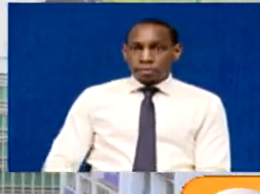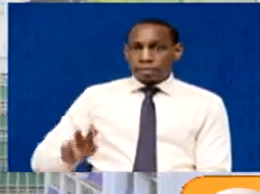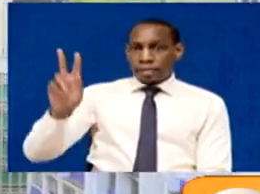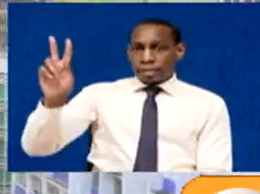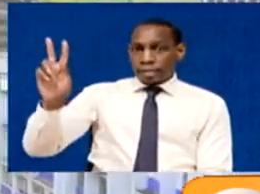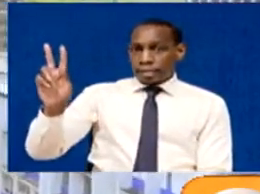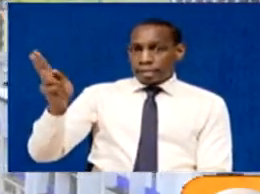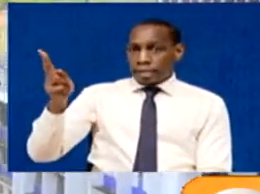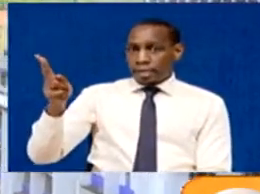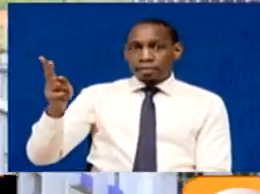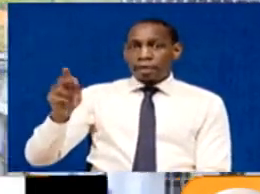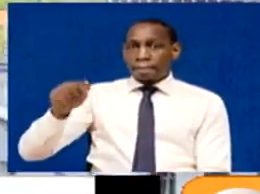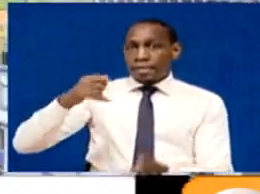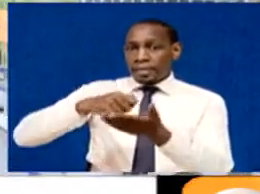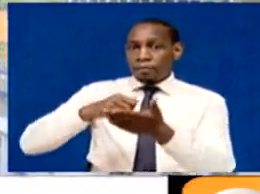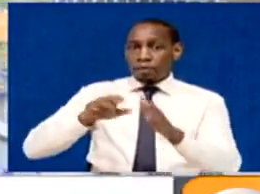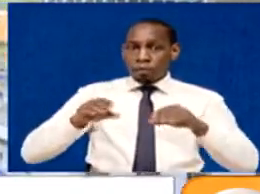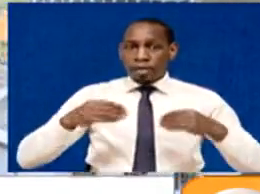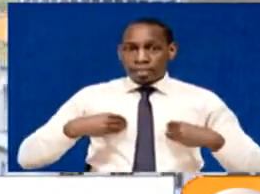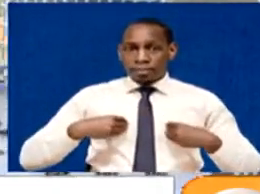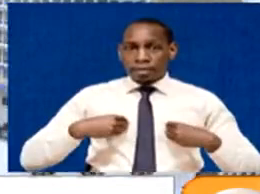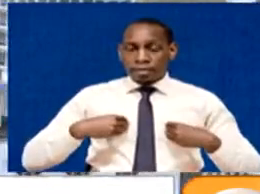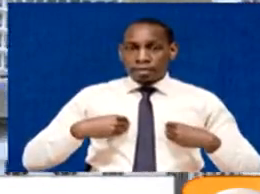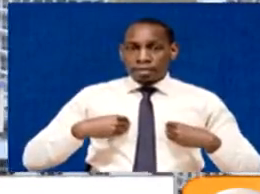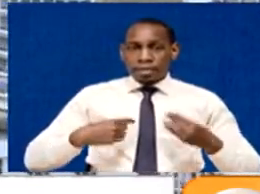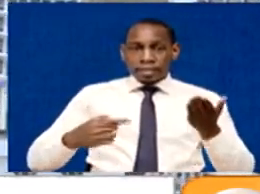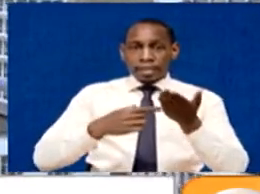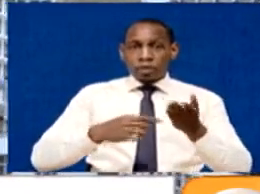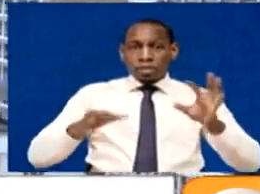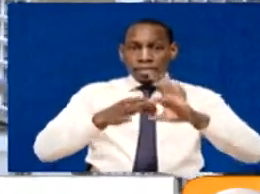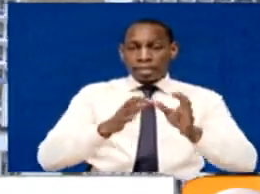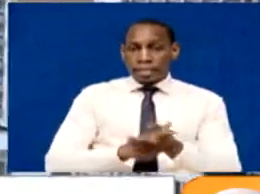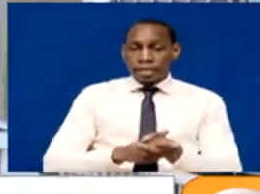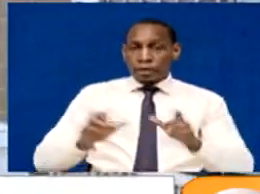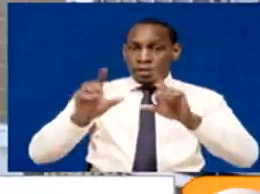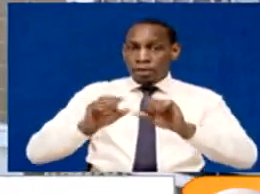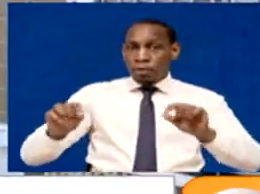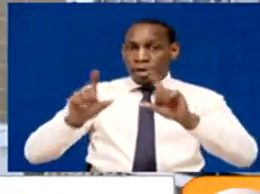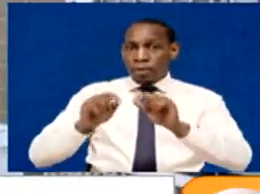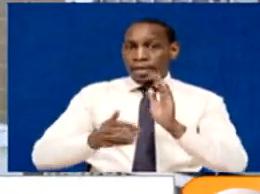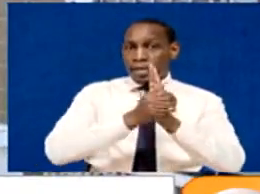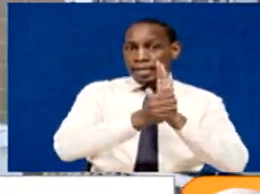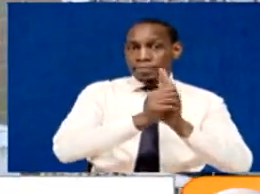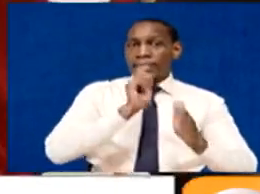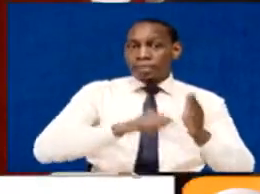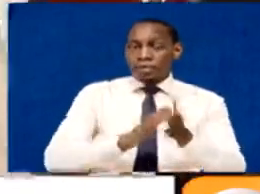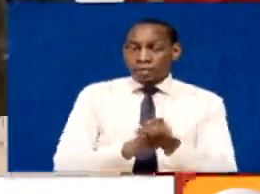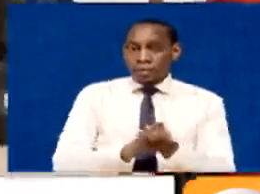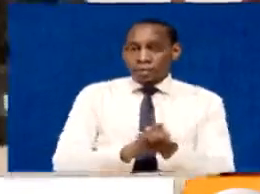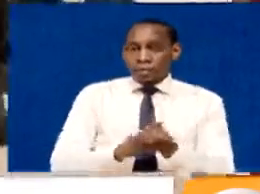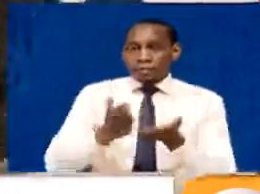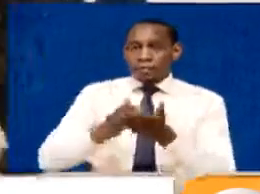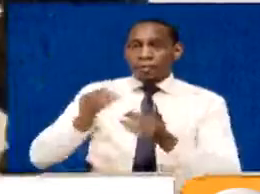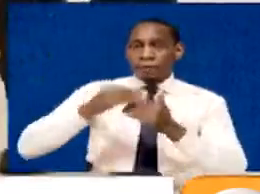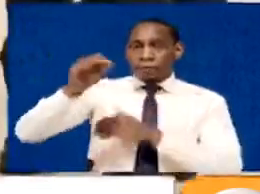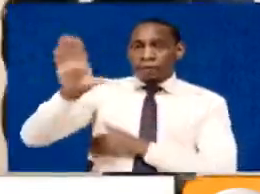Kenya should not be left behind in the adoption of blockchain technology. This is according to experts who say the future of